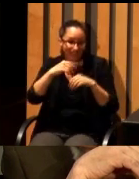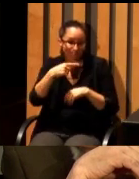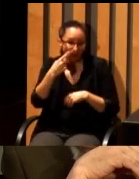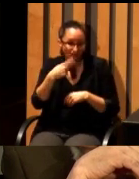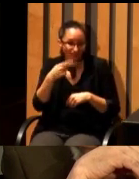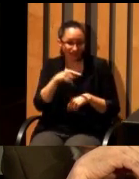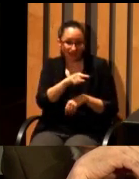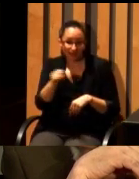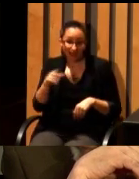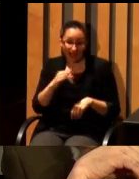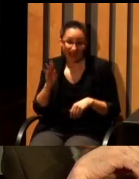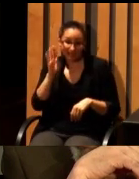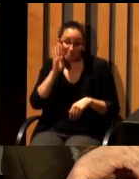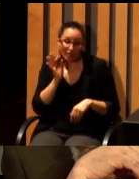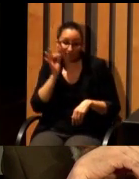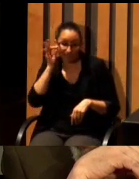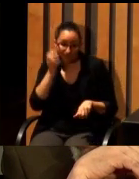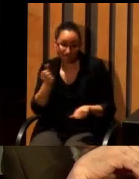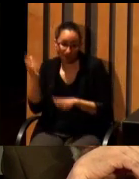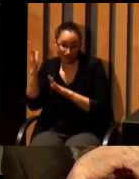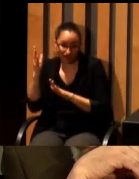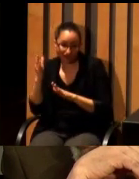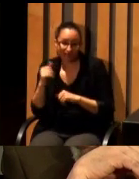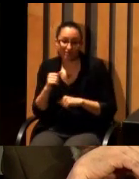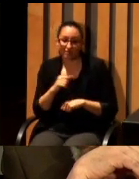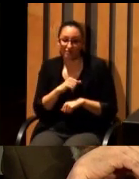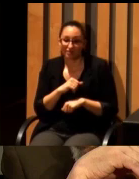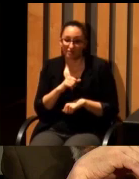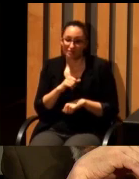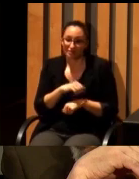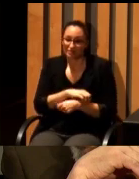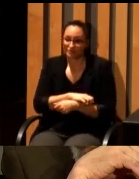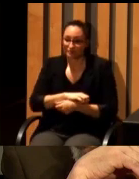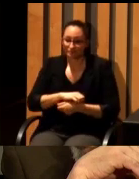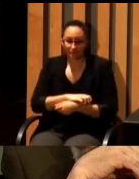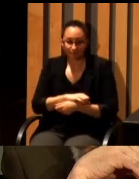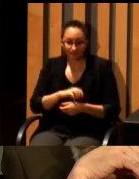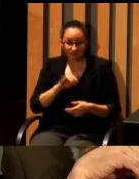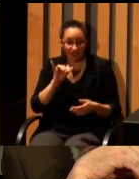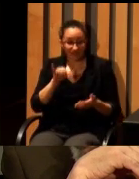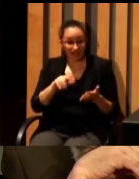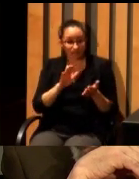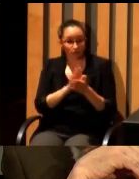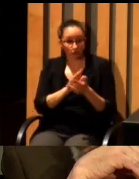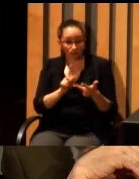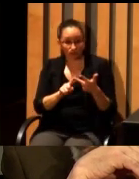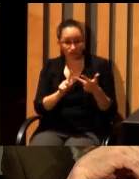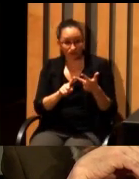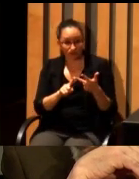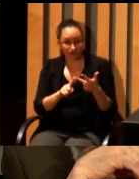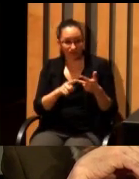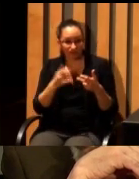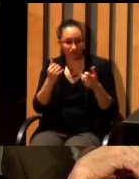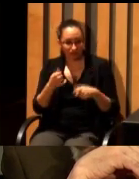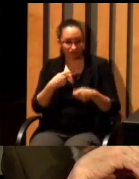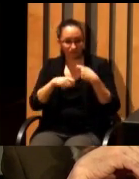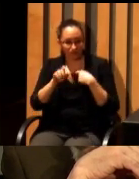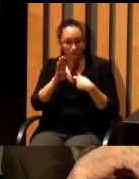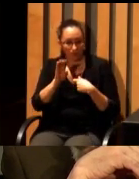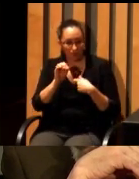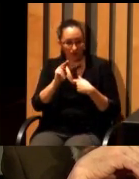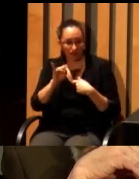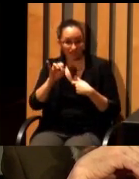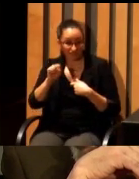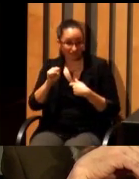is long gone. St. Bona's athletic teams have been known exclusively as the Bonnies since the mid-1990s.